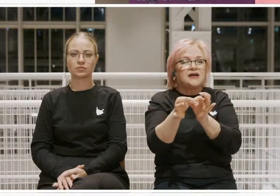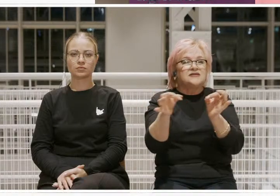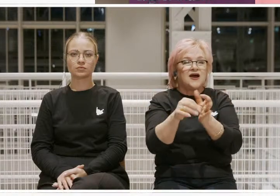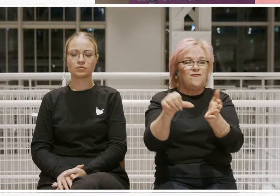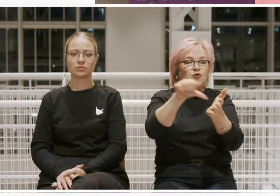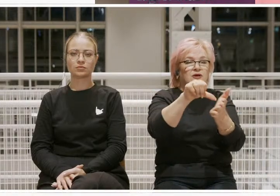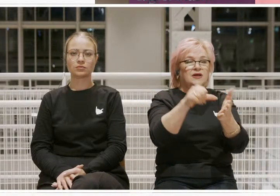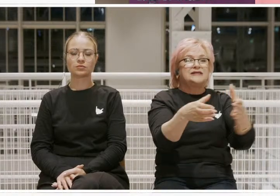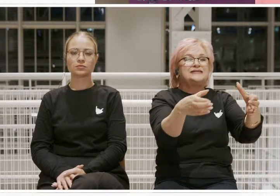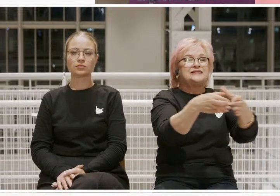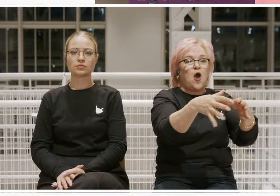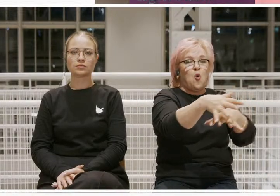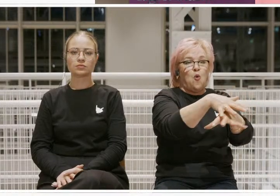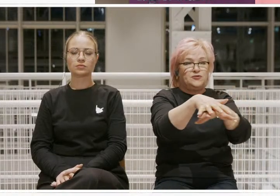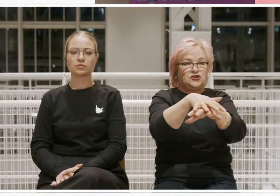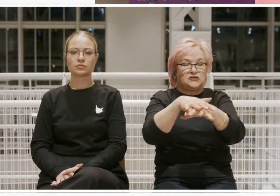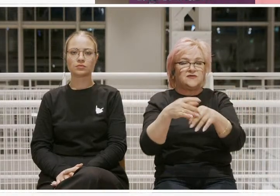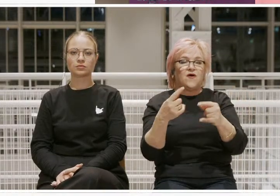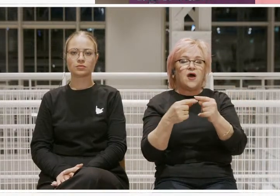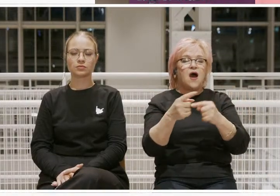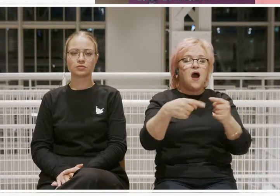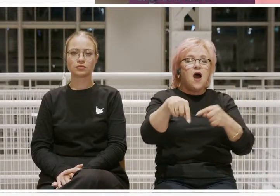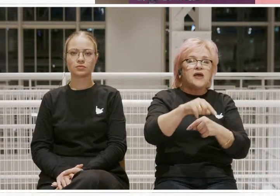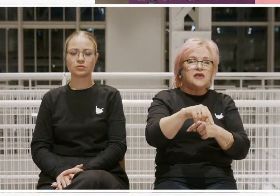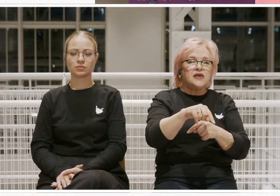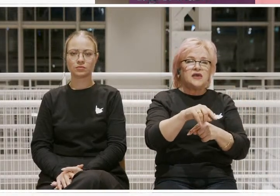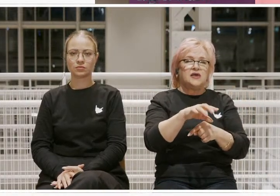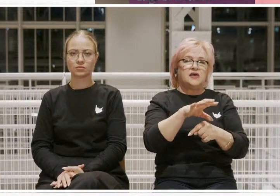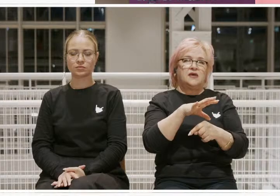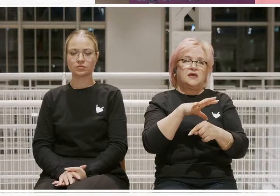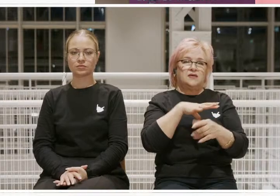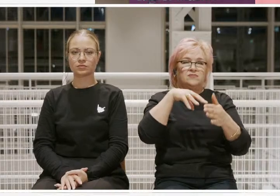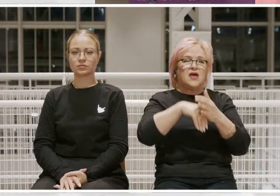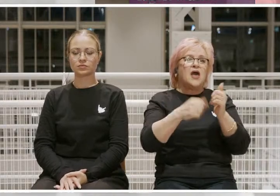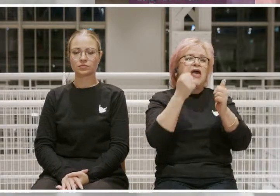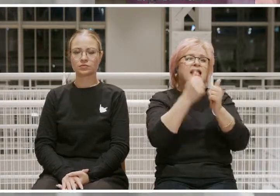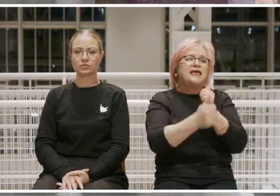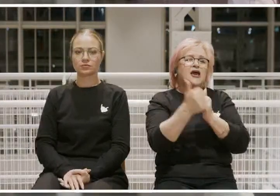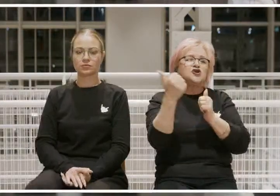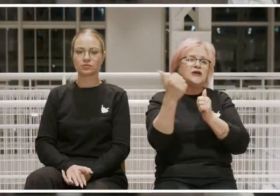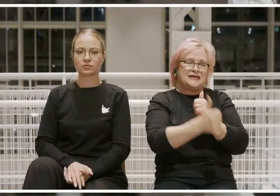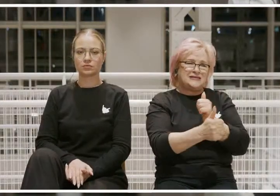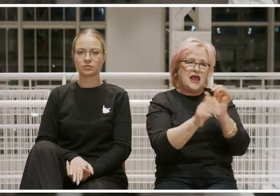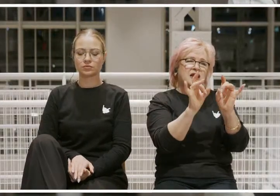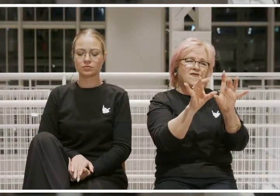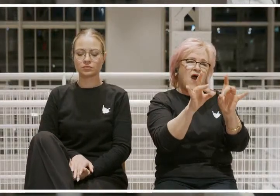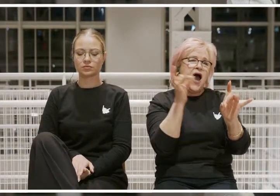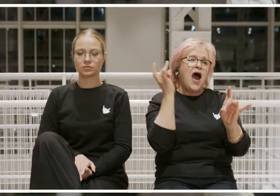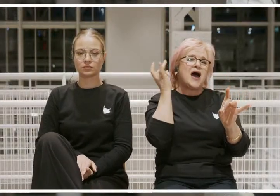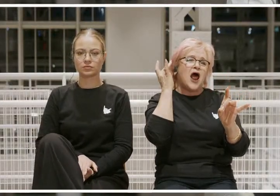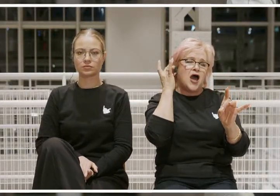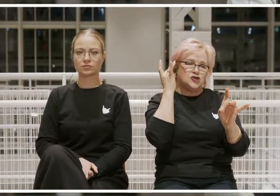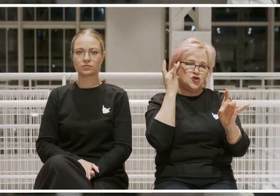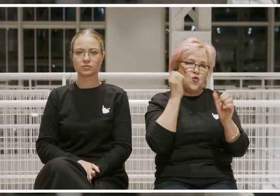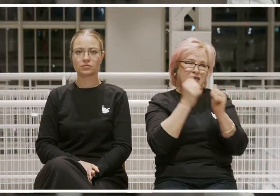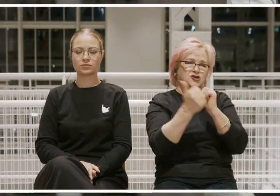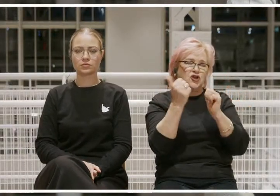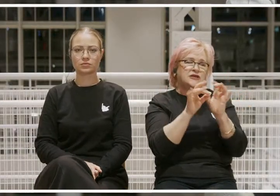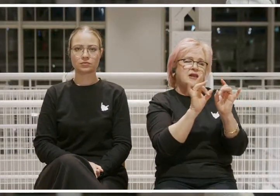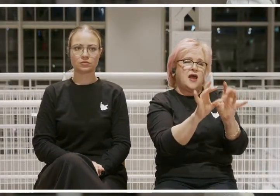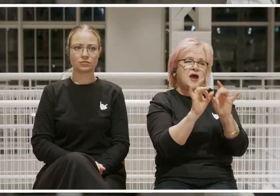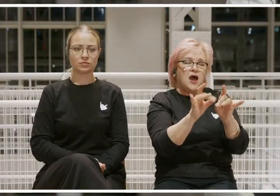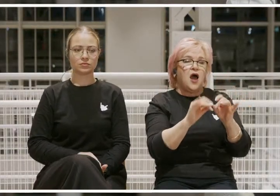care, precariousness, and sisterhood. The collective launched the 7th edition of